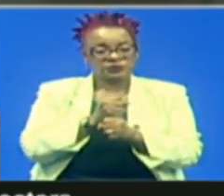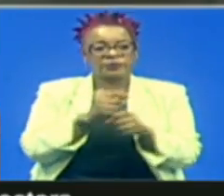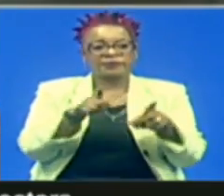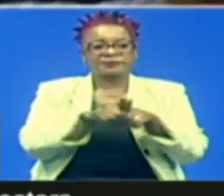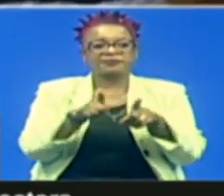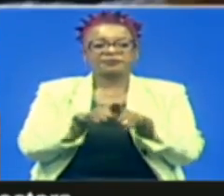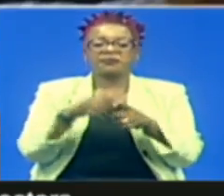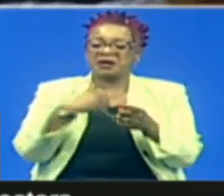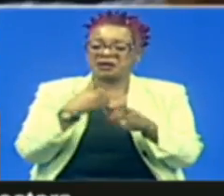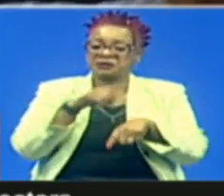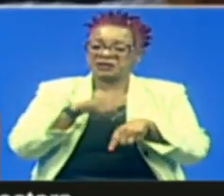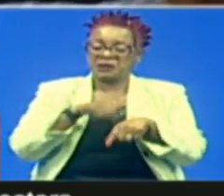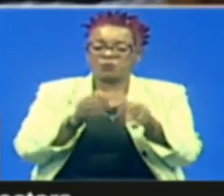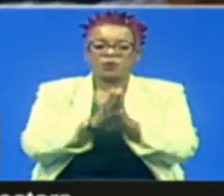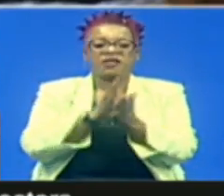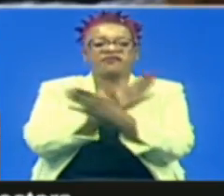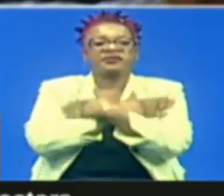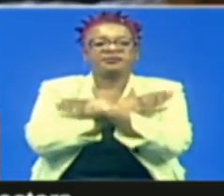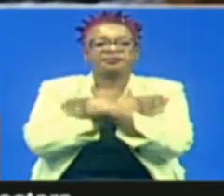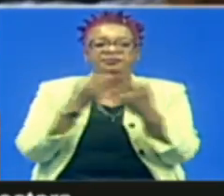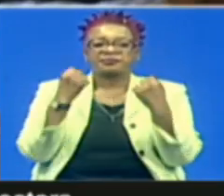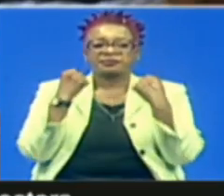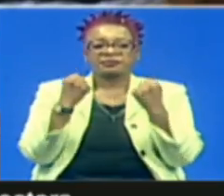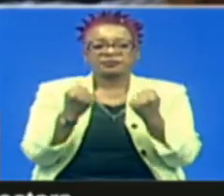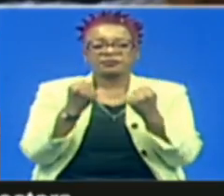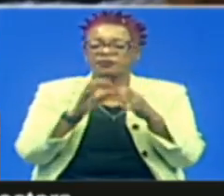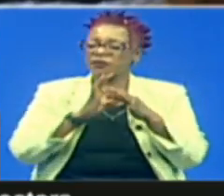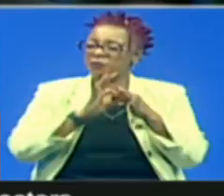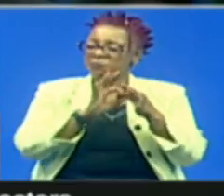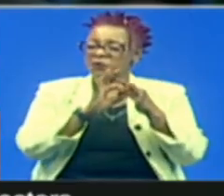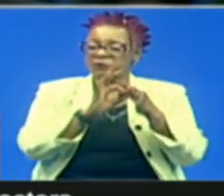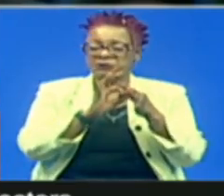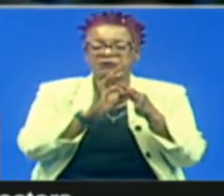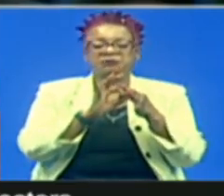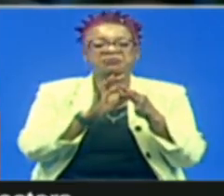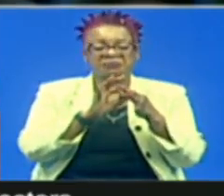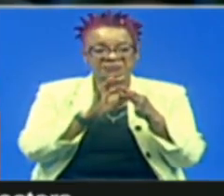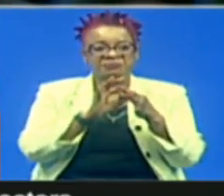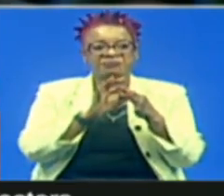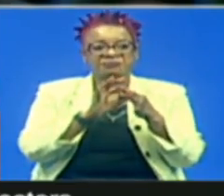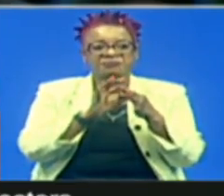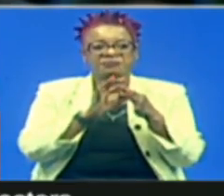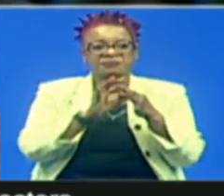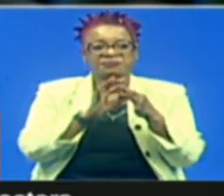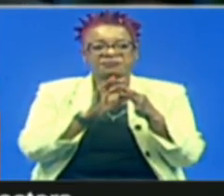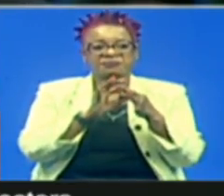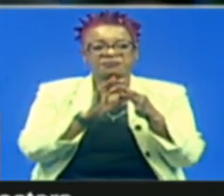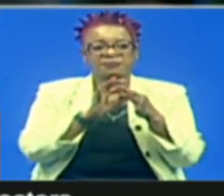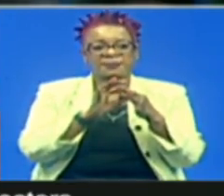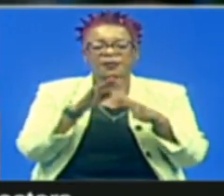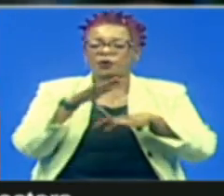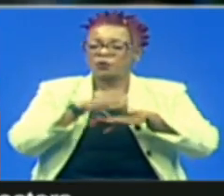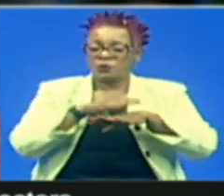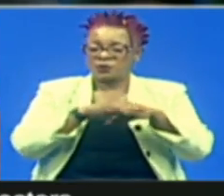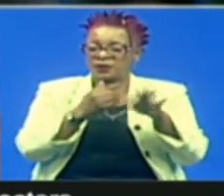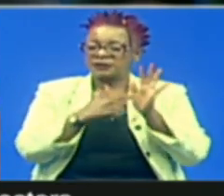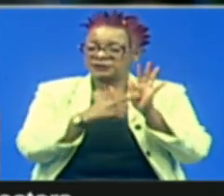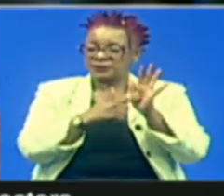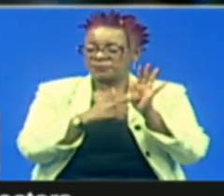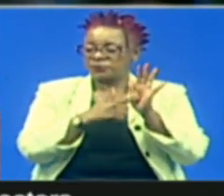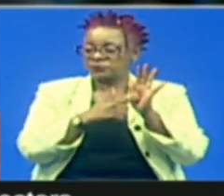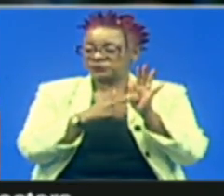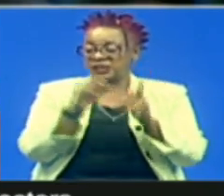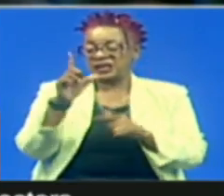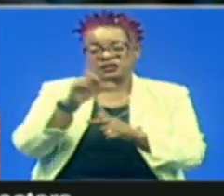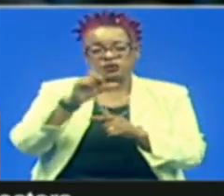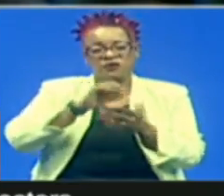for friends, a strong bond that even death will not sever. What a great example and lesson for all